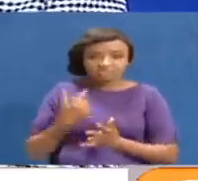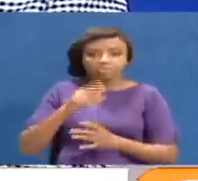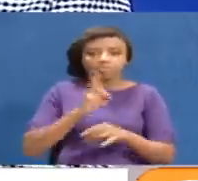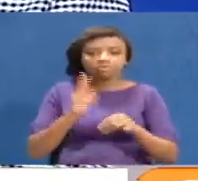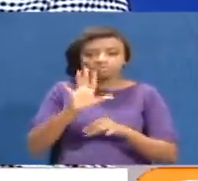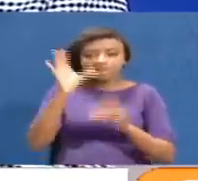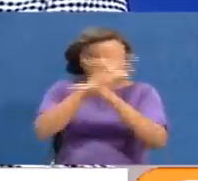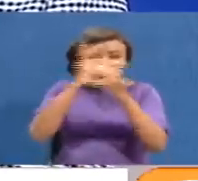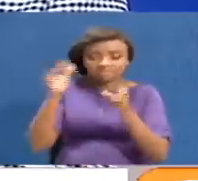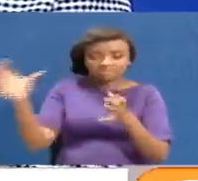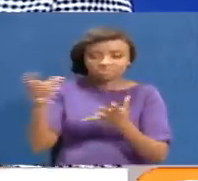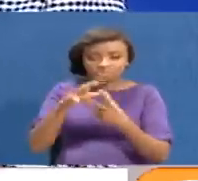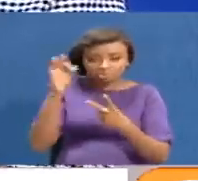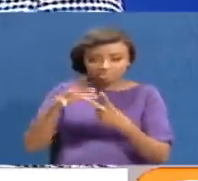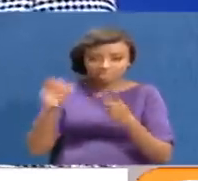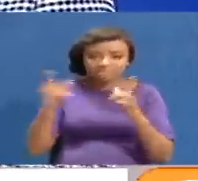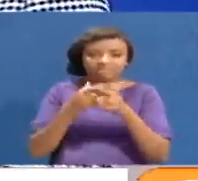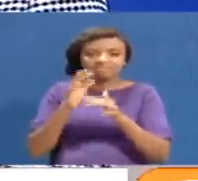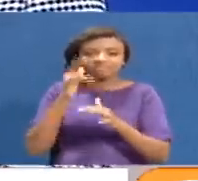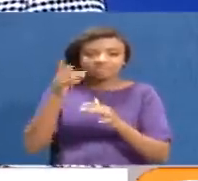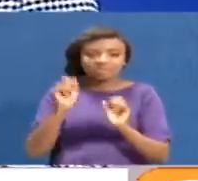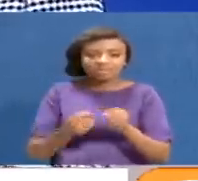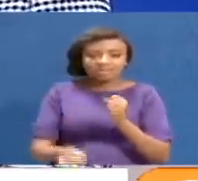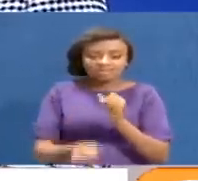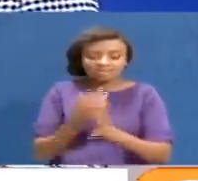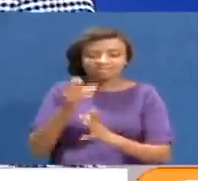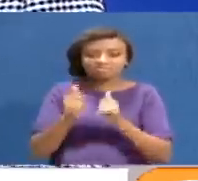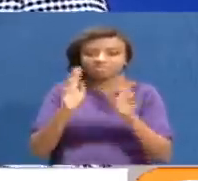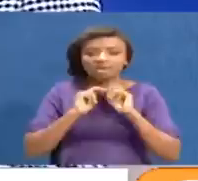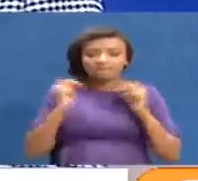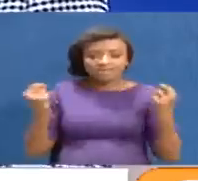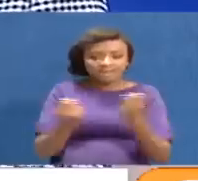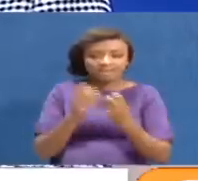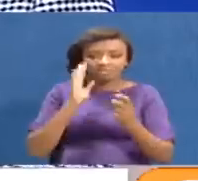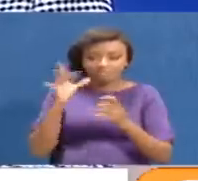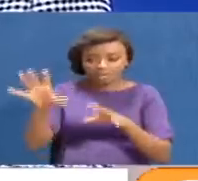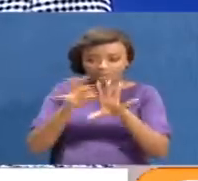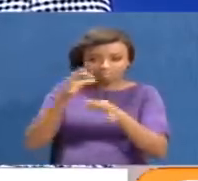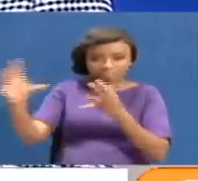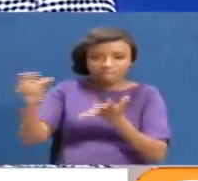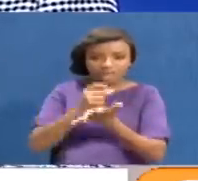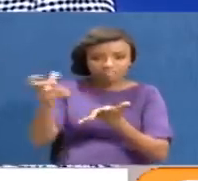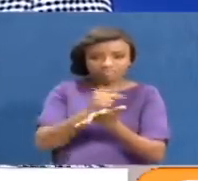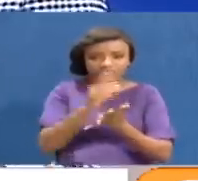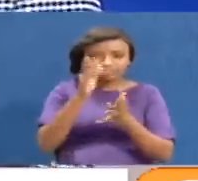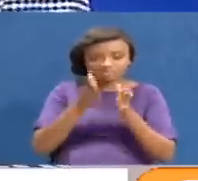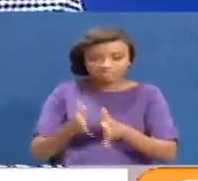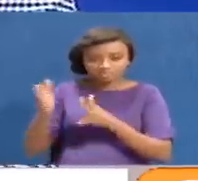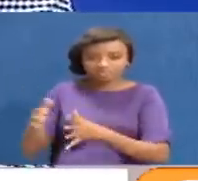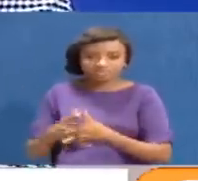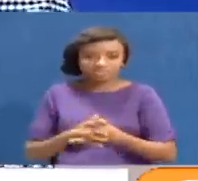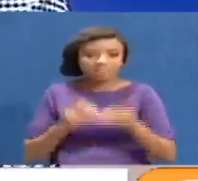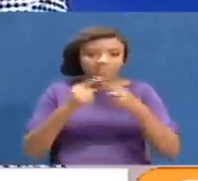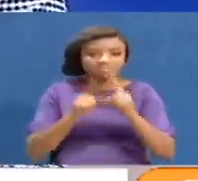we will create the enabling legislation. We will create which panel will appoint the person, how they will be done, or, you know, appointed and all selected.